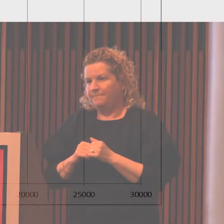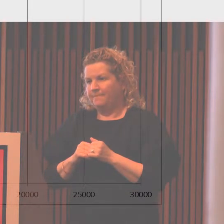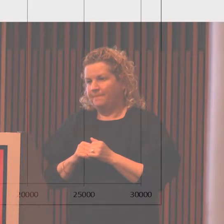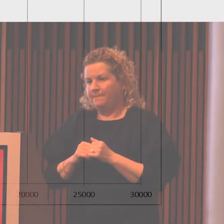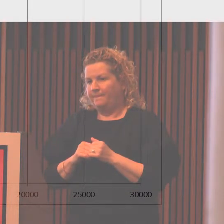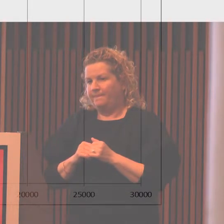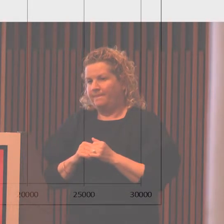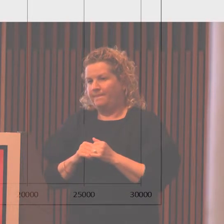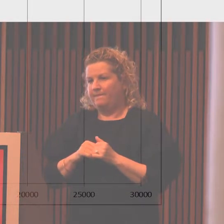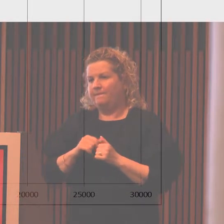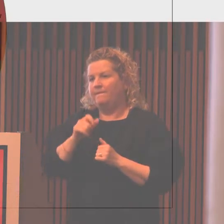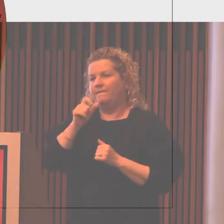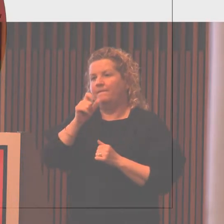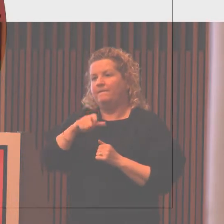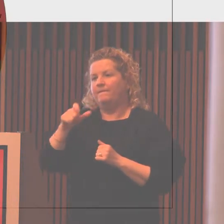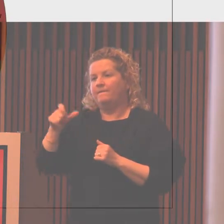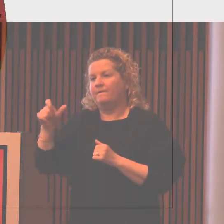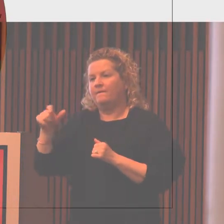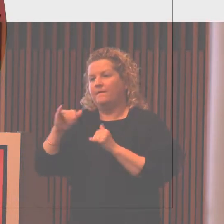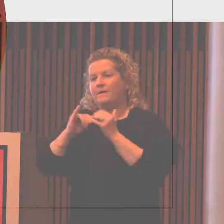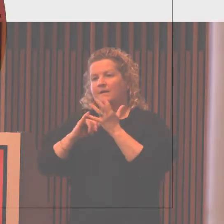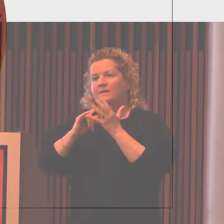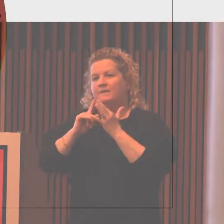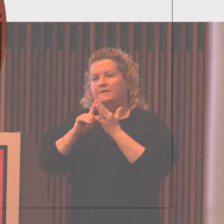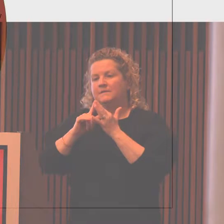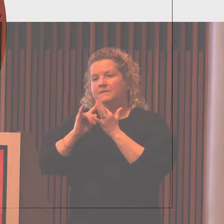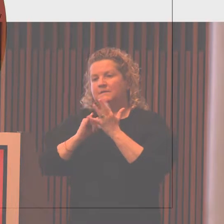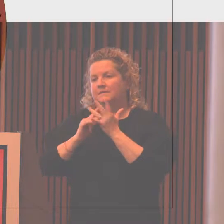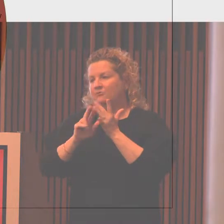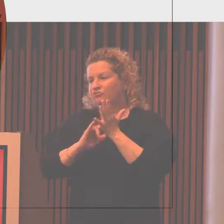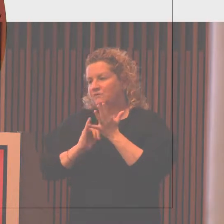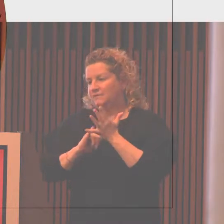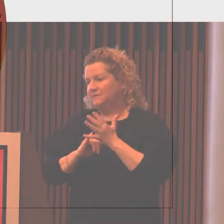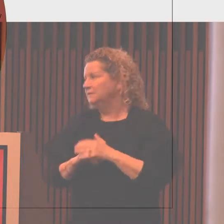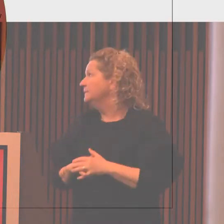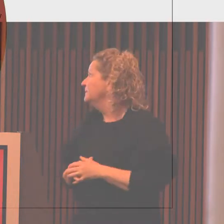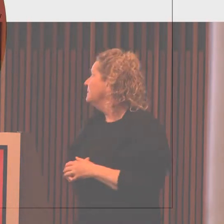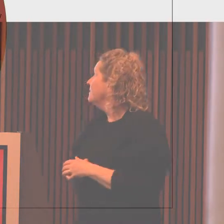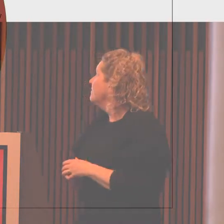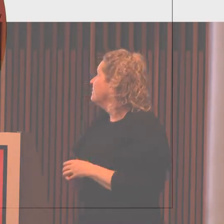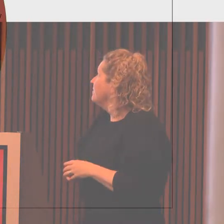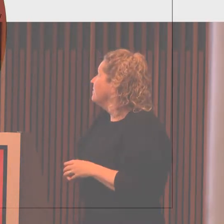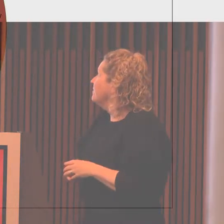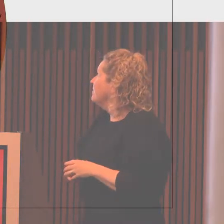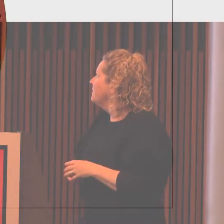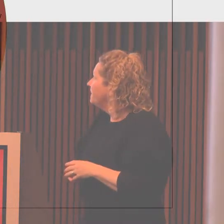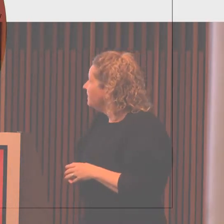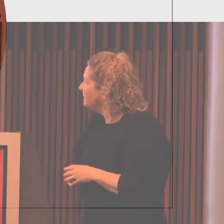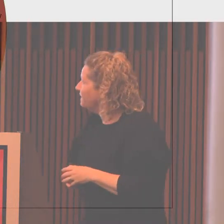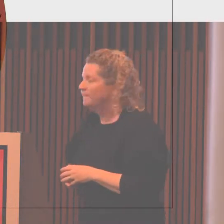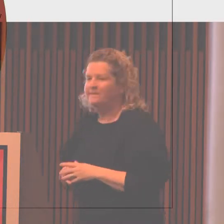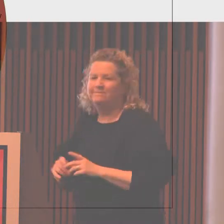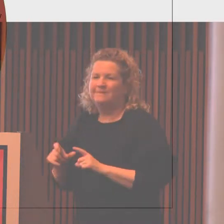on. I'll just show you this one. So I know it's impossible to read